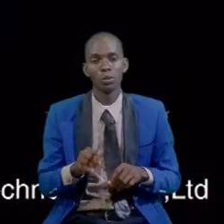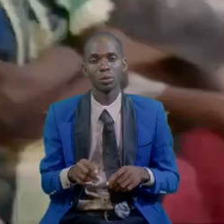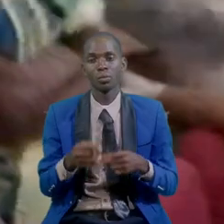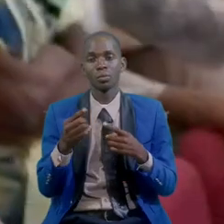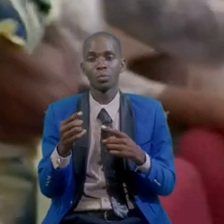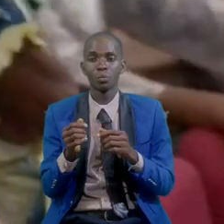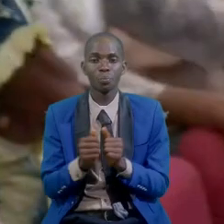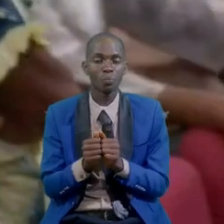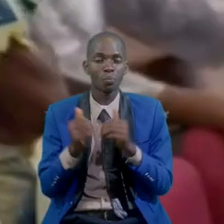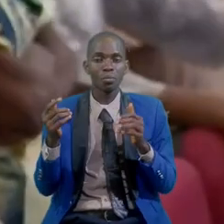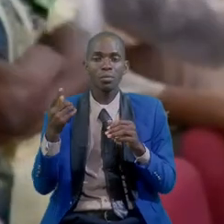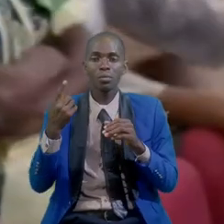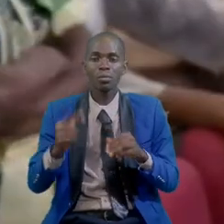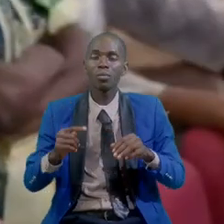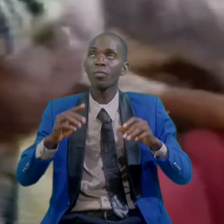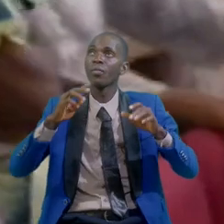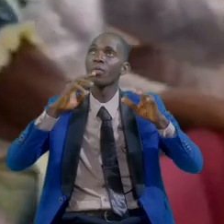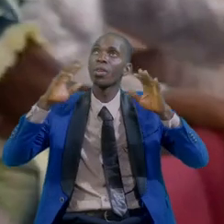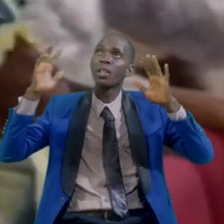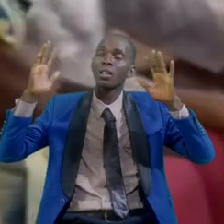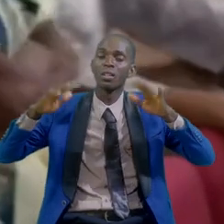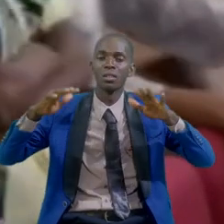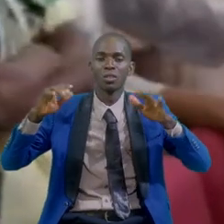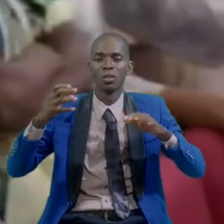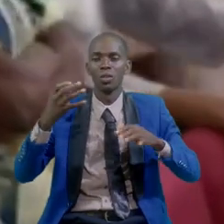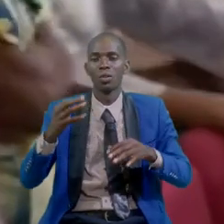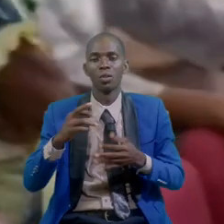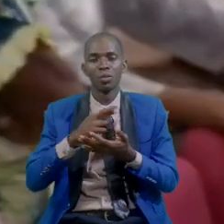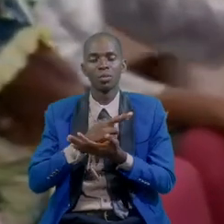without the rain of righteousness?